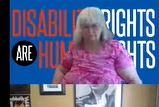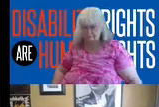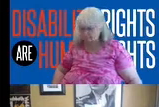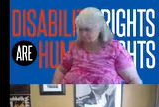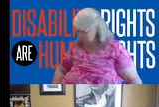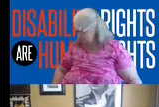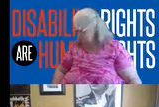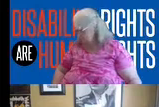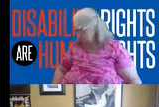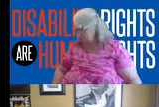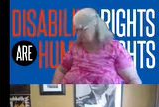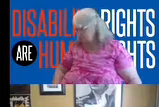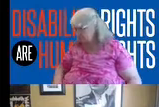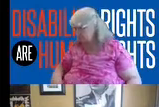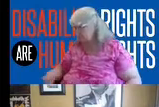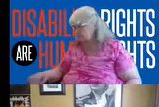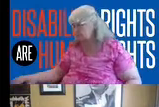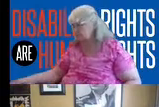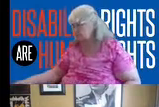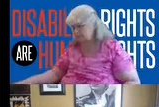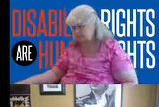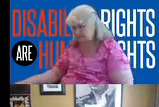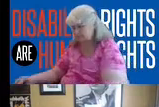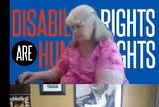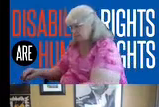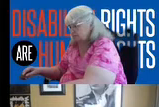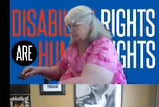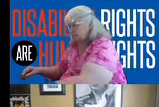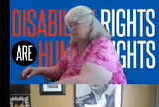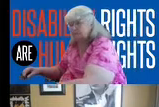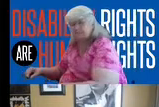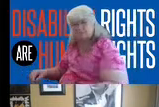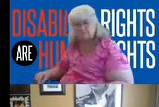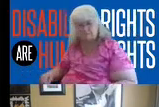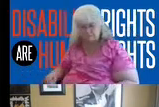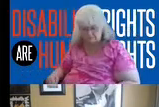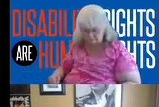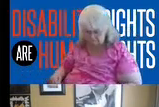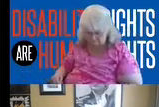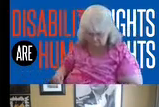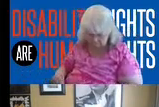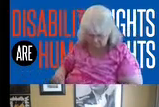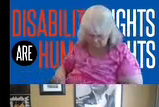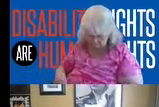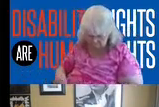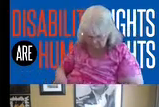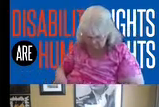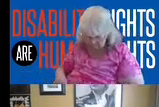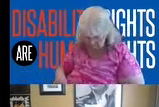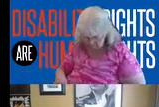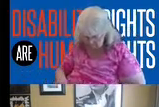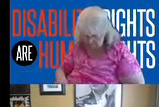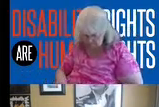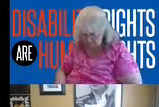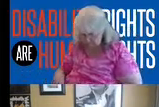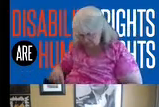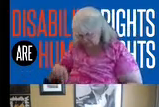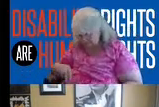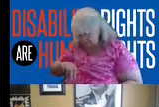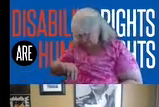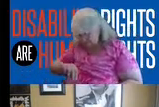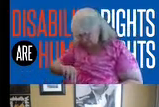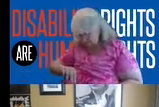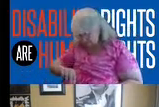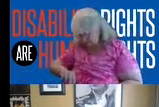used. And Zoom is currently used by millions upon millions of people to meet online, share presentations.